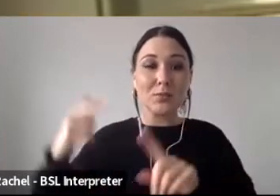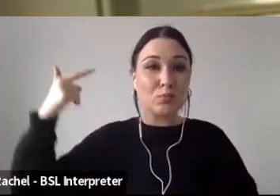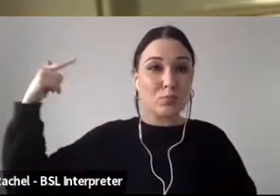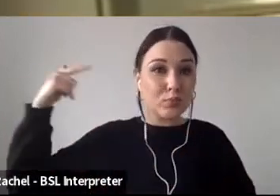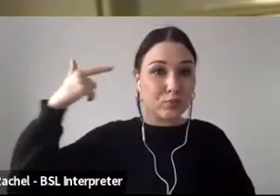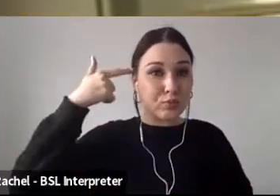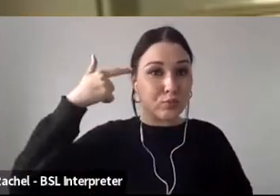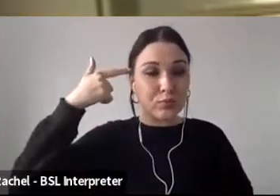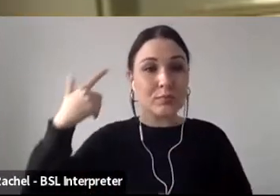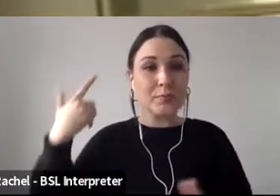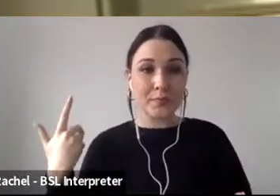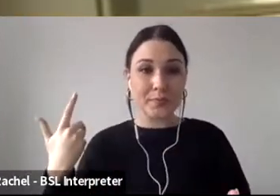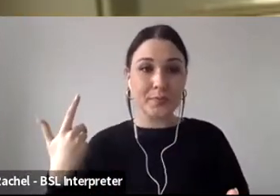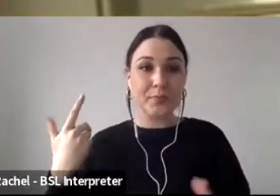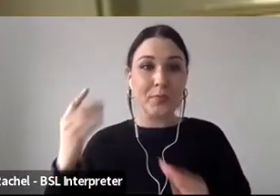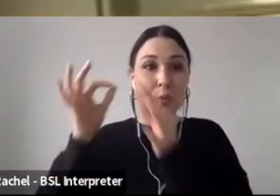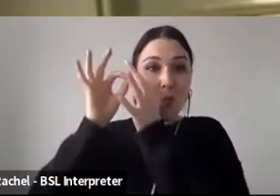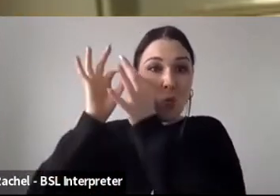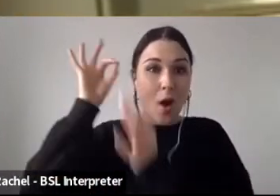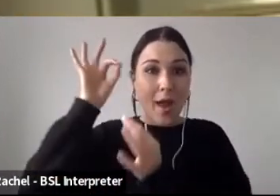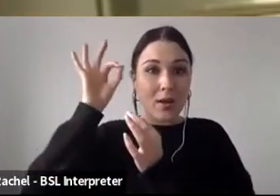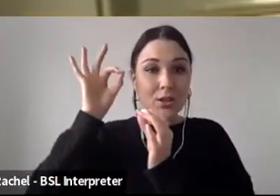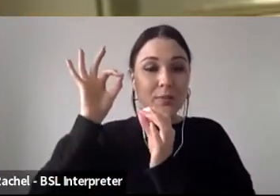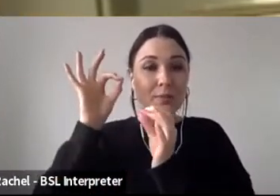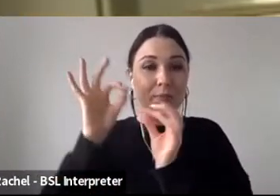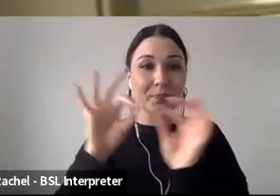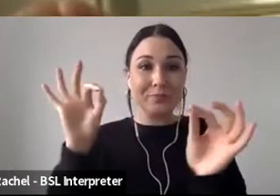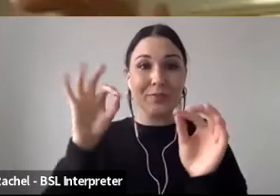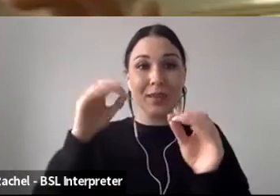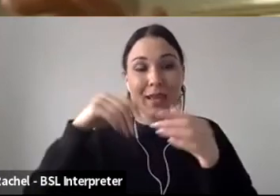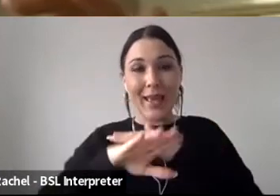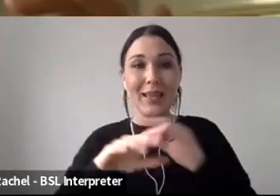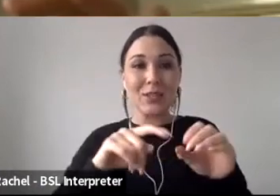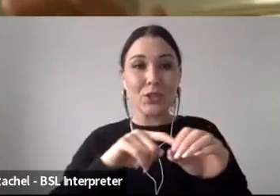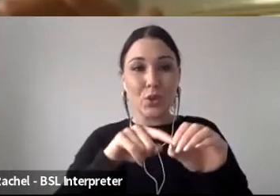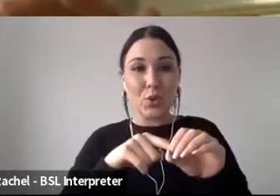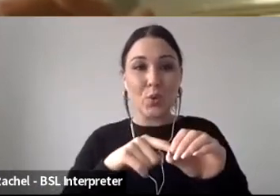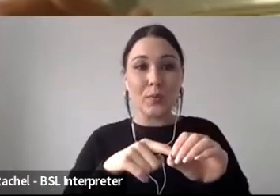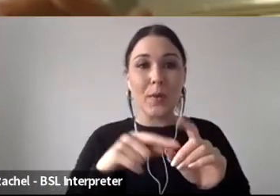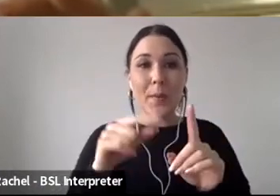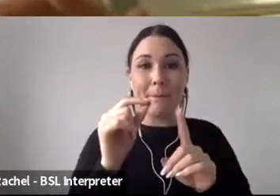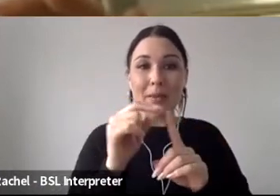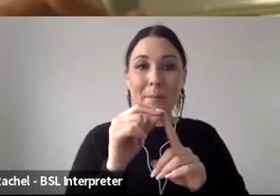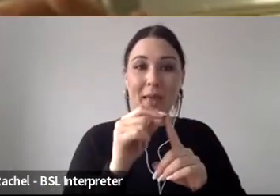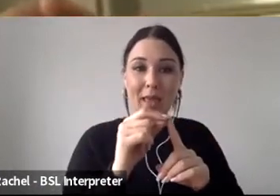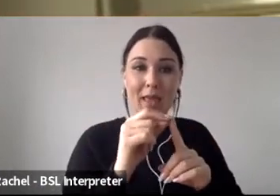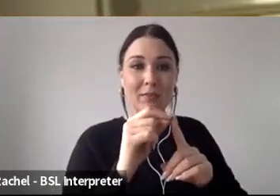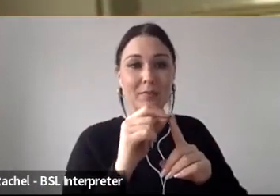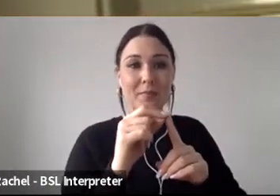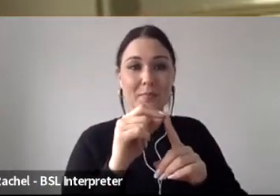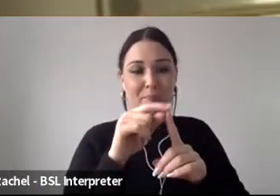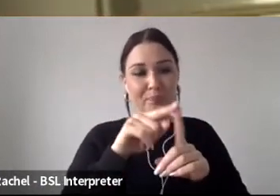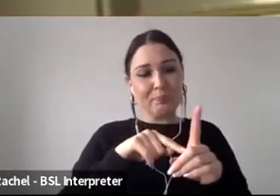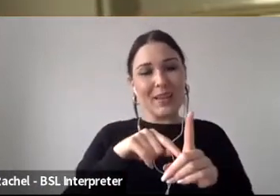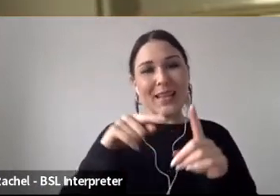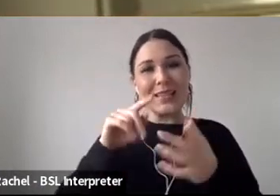to put a wire, and the wire goes into the cochlea, which is the size of a pea, and it's like a